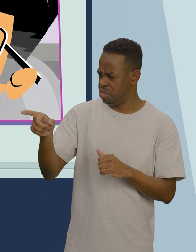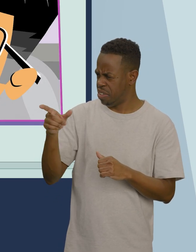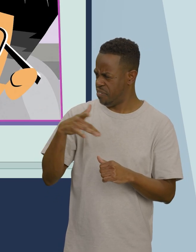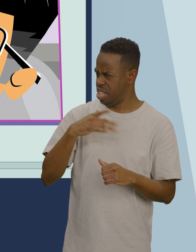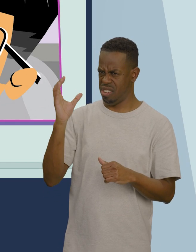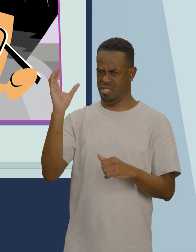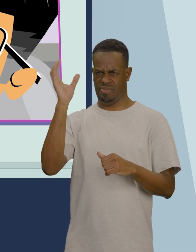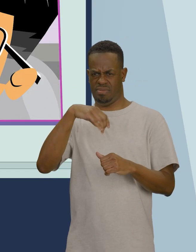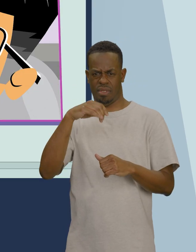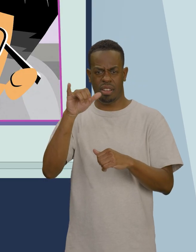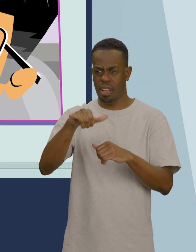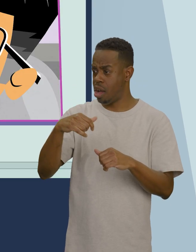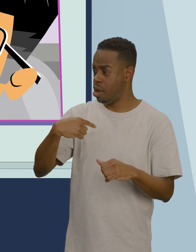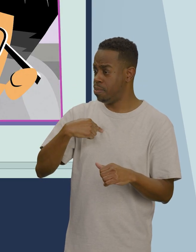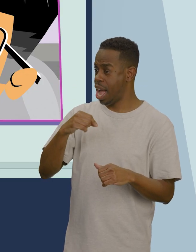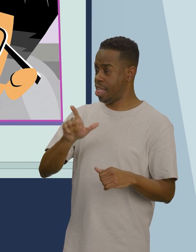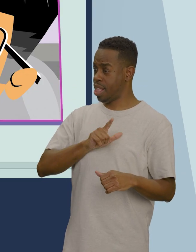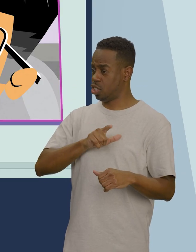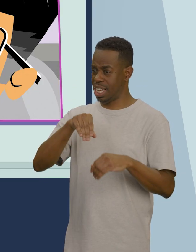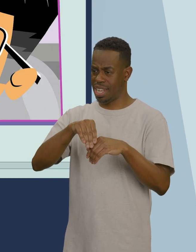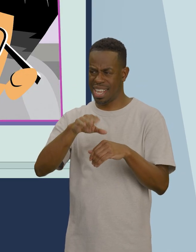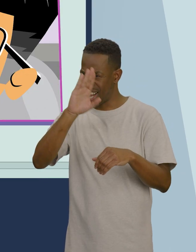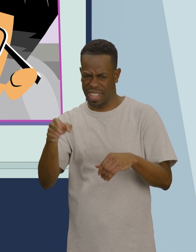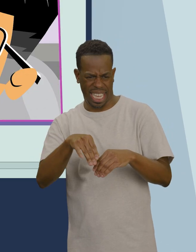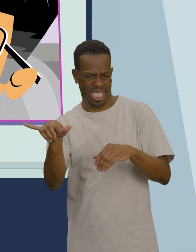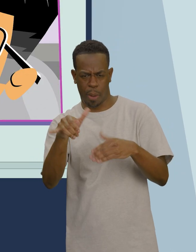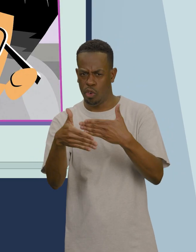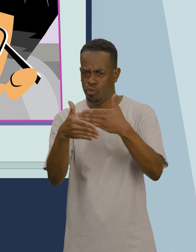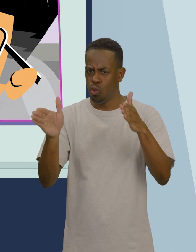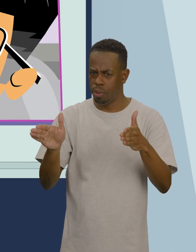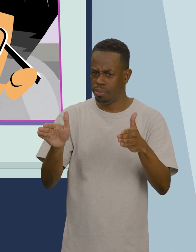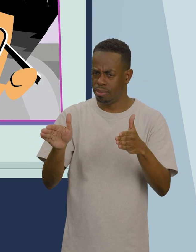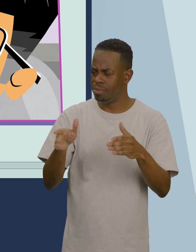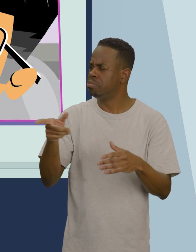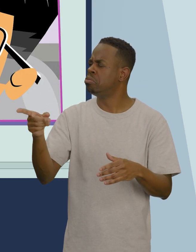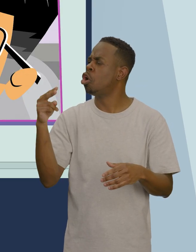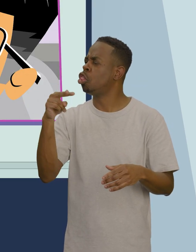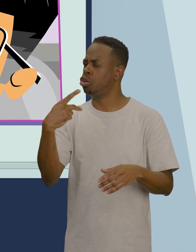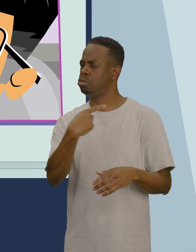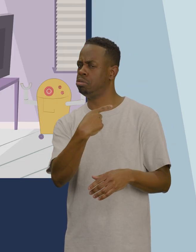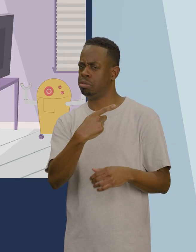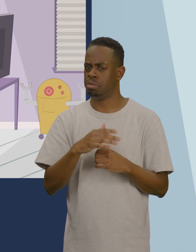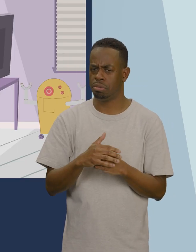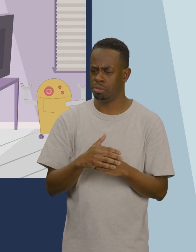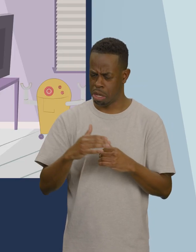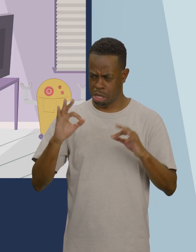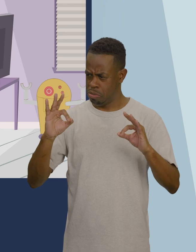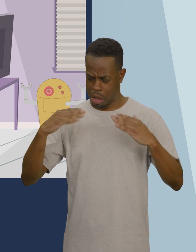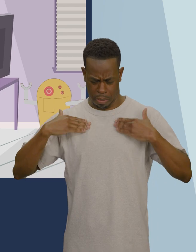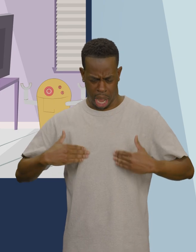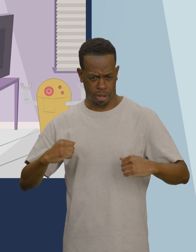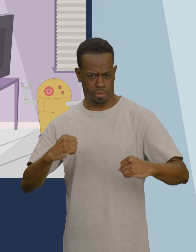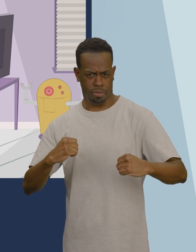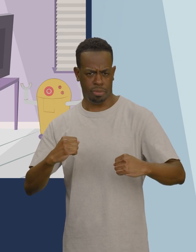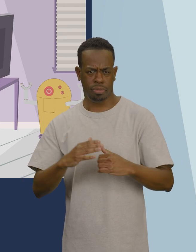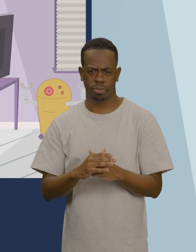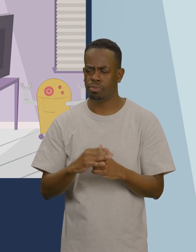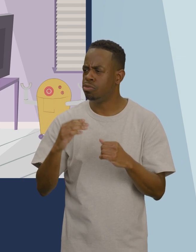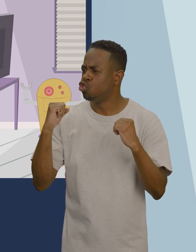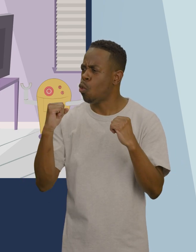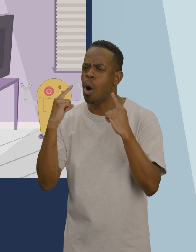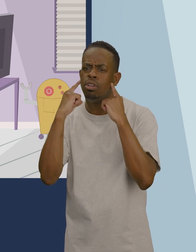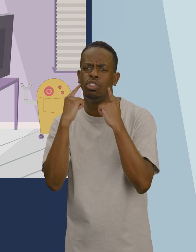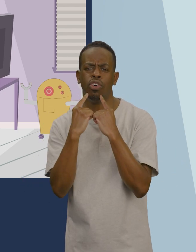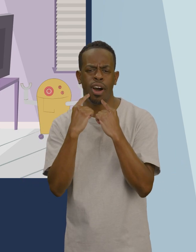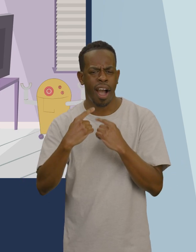it a coincidence that Lanternman and I have never been seen in a room together? Take a good look at us. Same muscled body shape, same